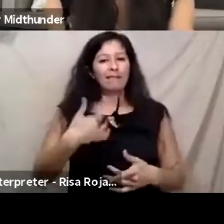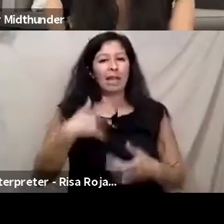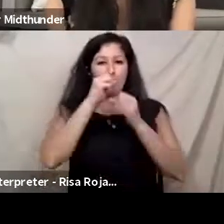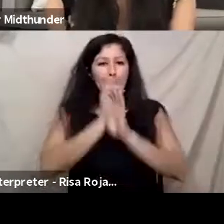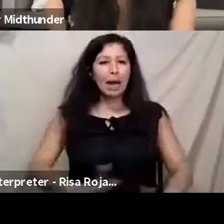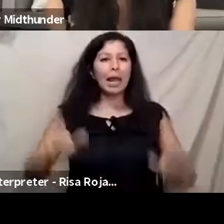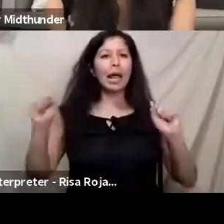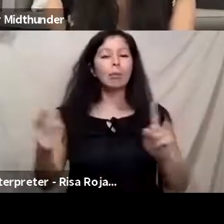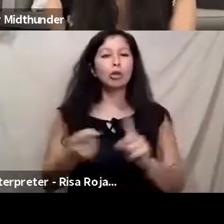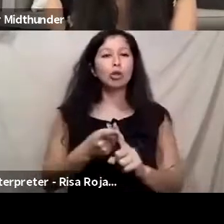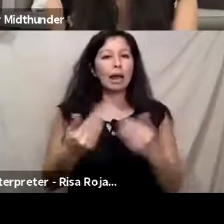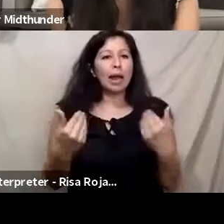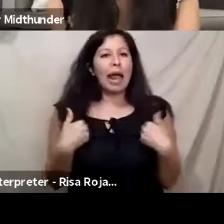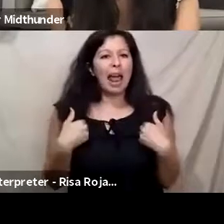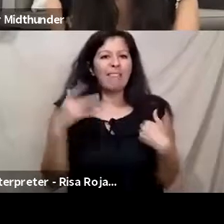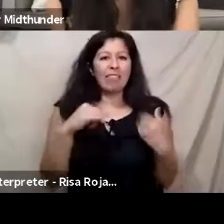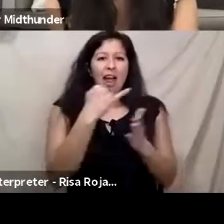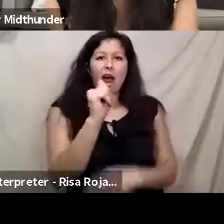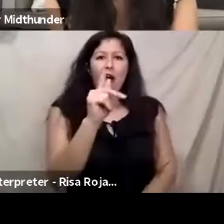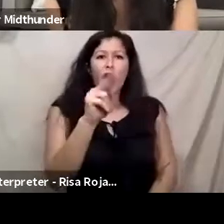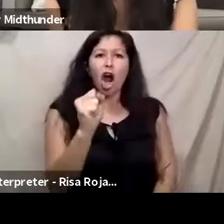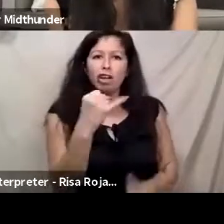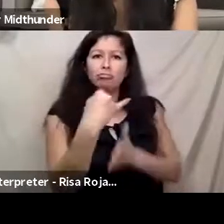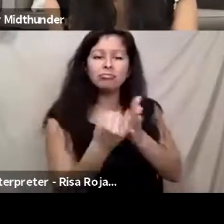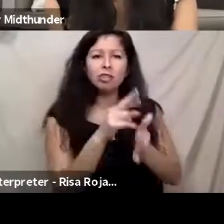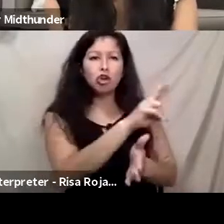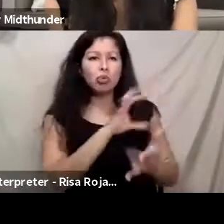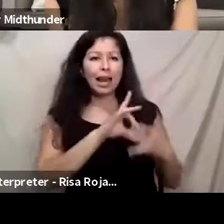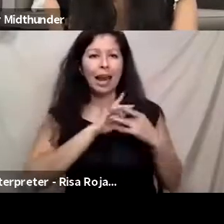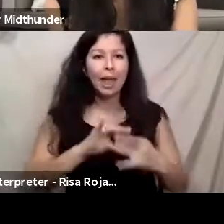to have the arts reconnect me